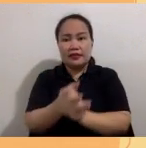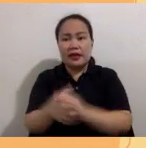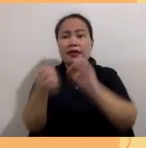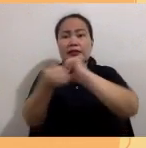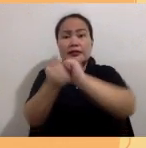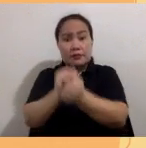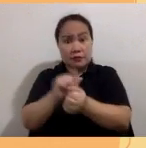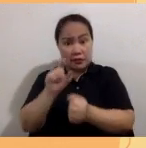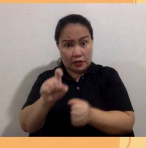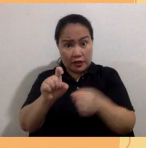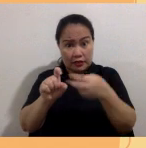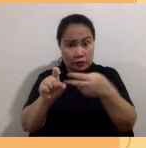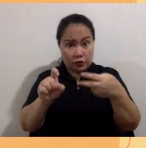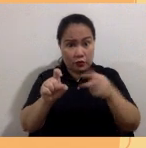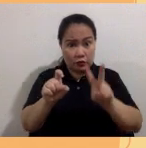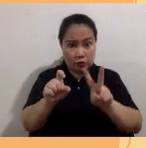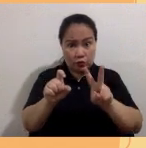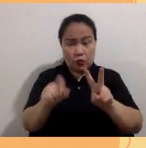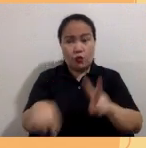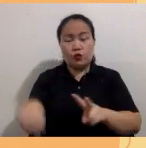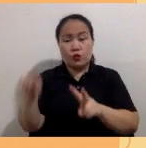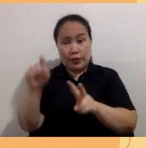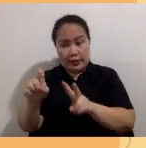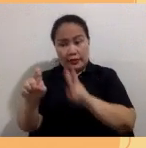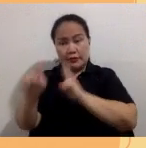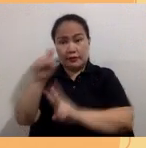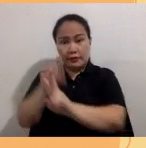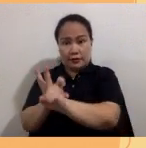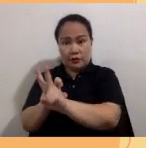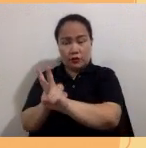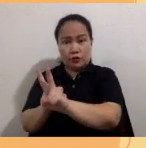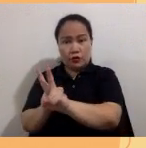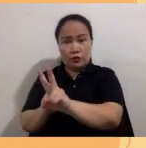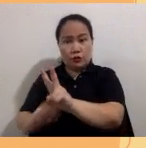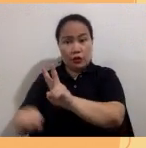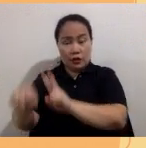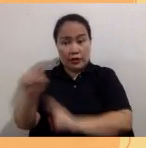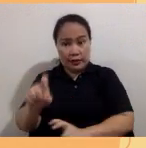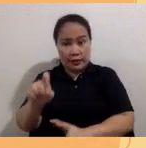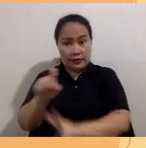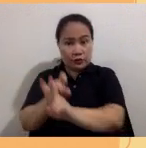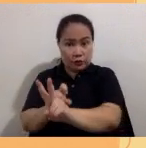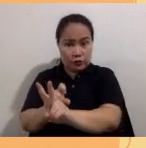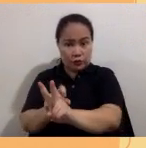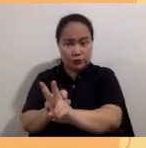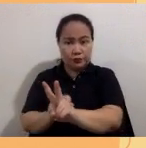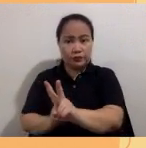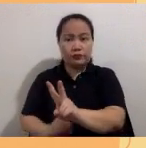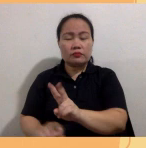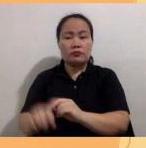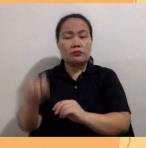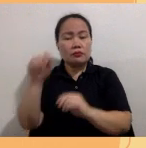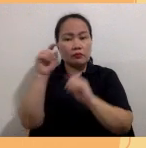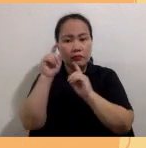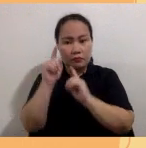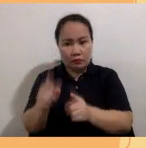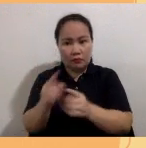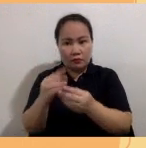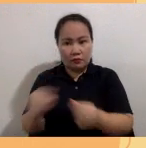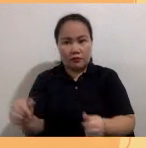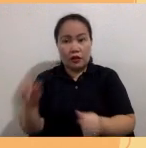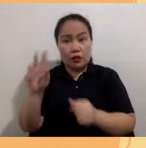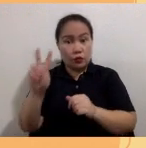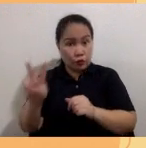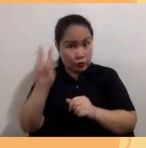will substitute here positive 2. So, we will replace the variable with 2. So, we will